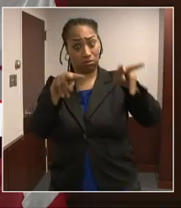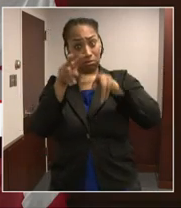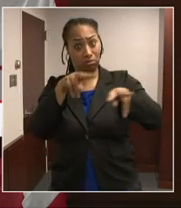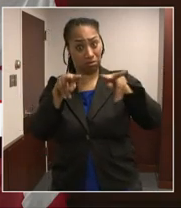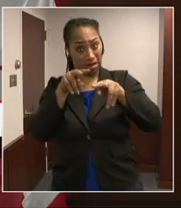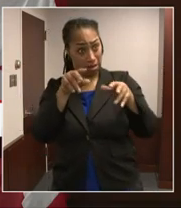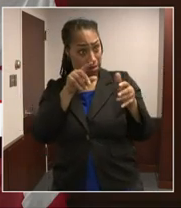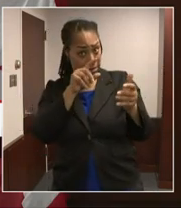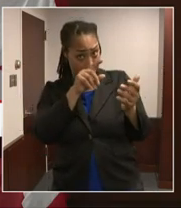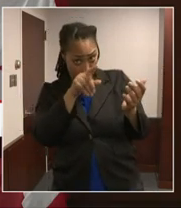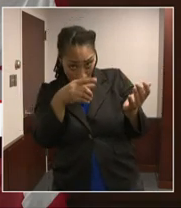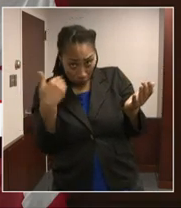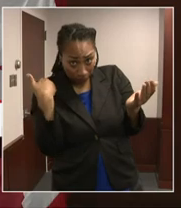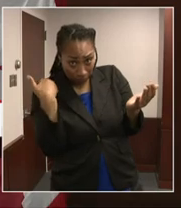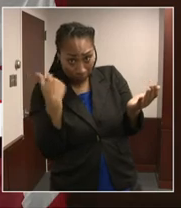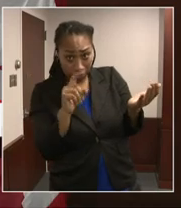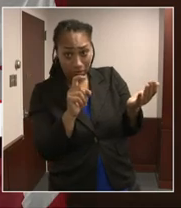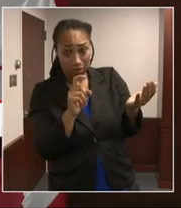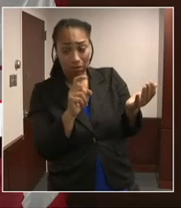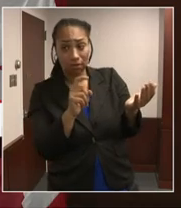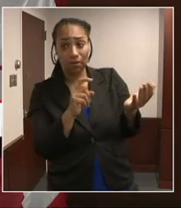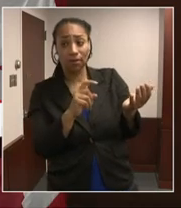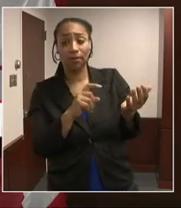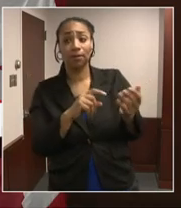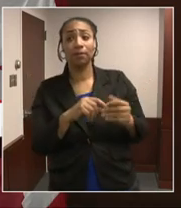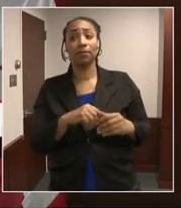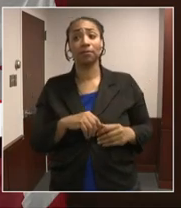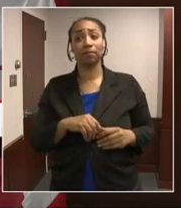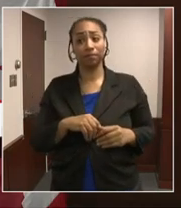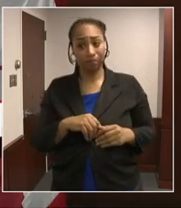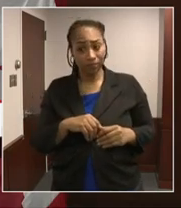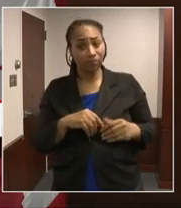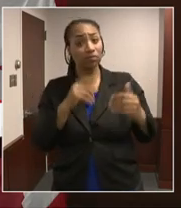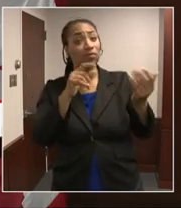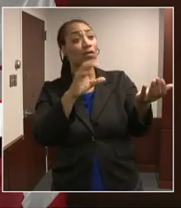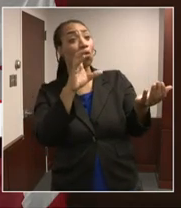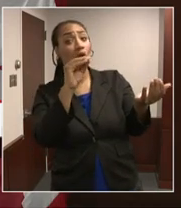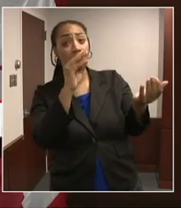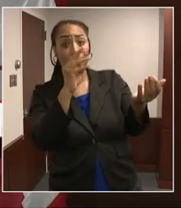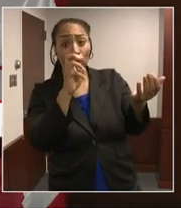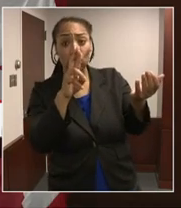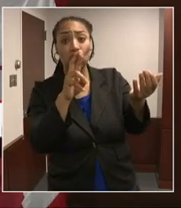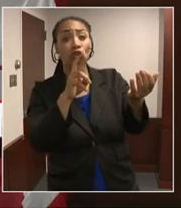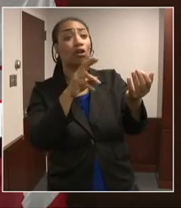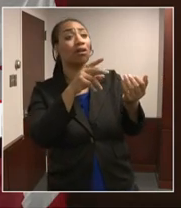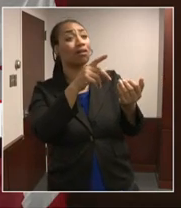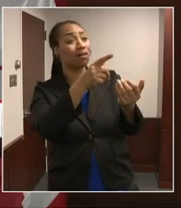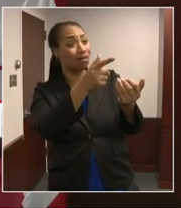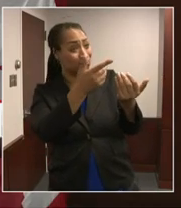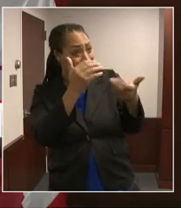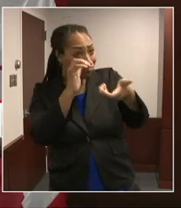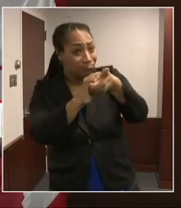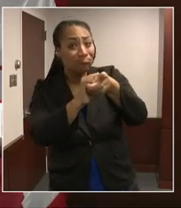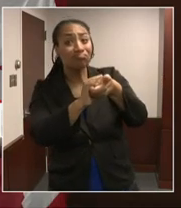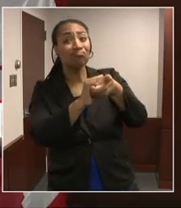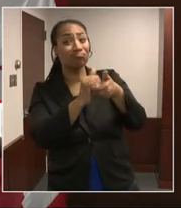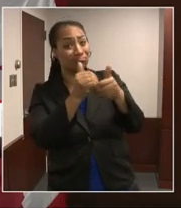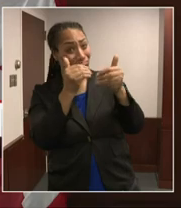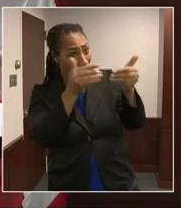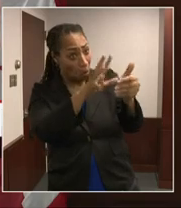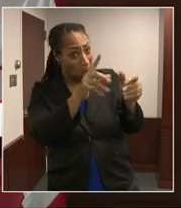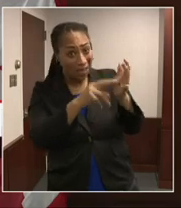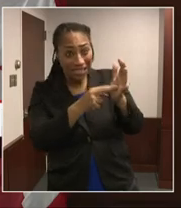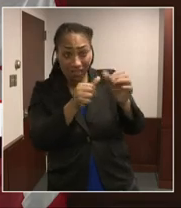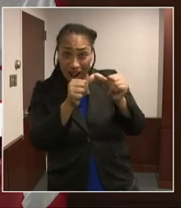off the table for him? I can say that we have had briefings with the